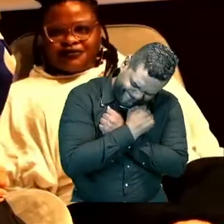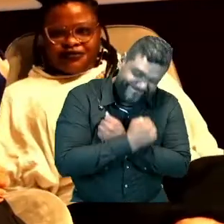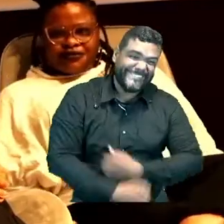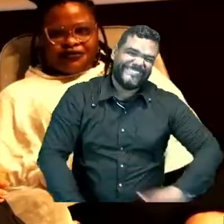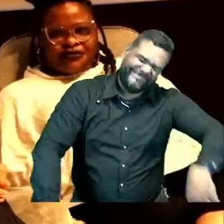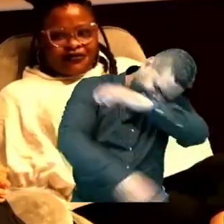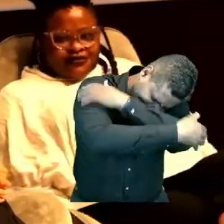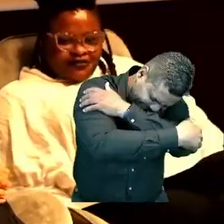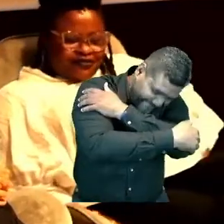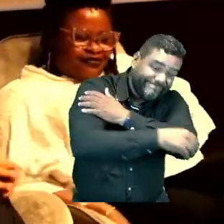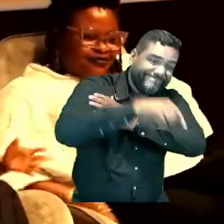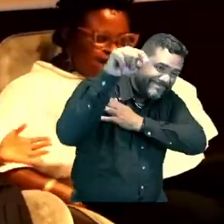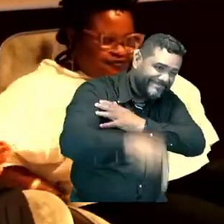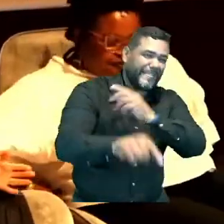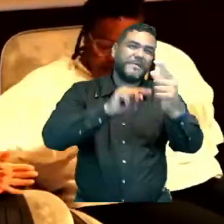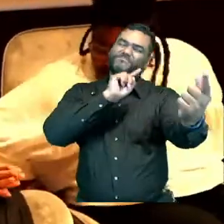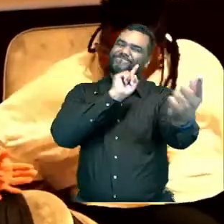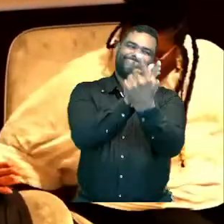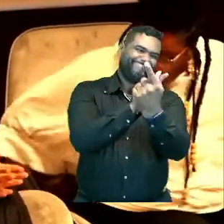and here we are.